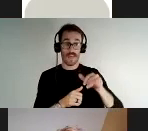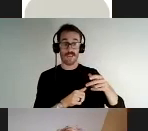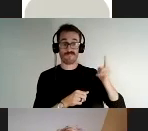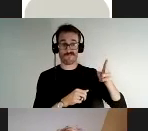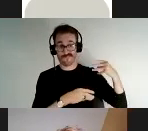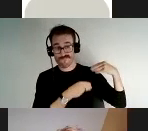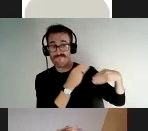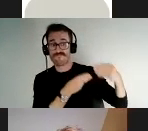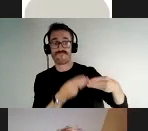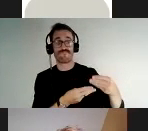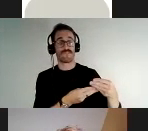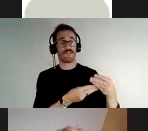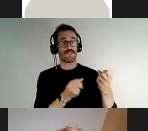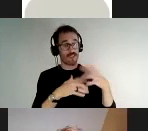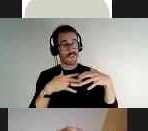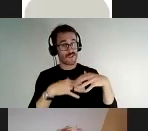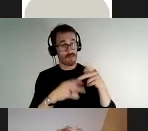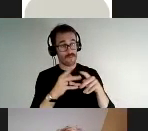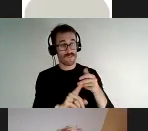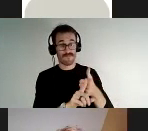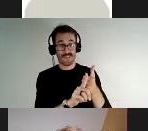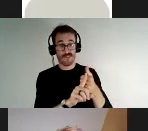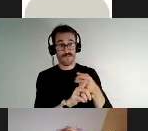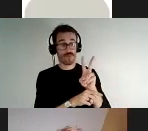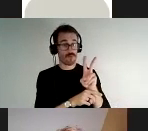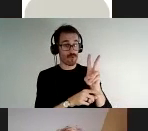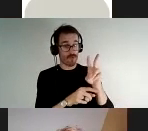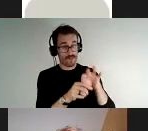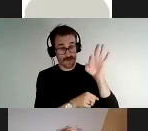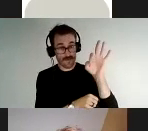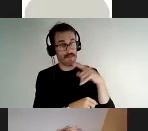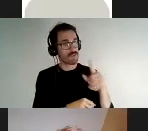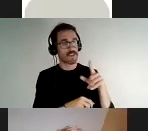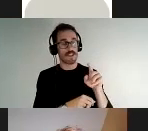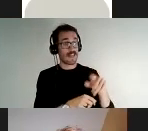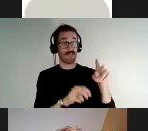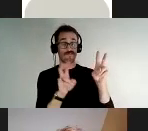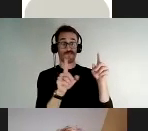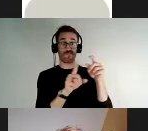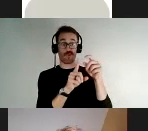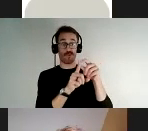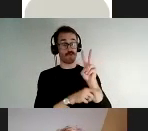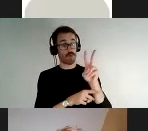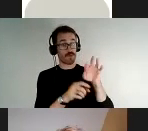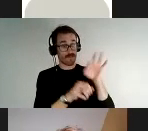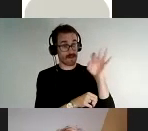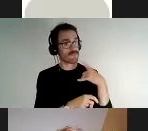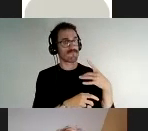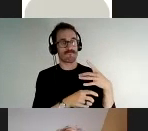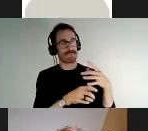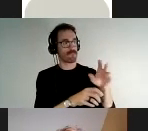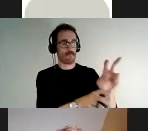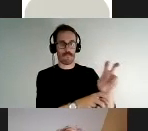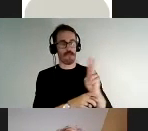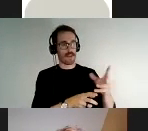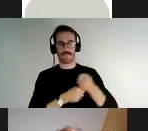like I said, many Indigenous peoples who are LGBT have reclaimed that word to identify with, but many haven't